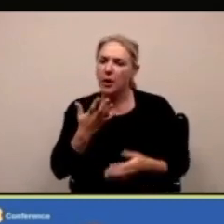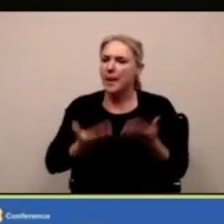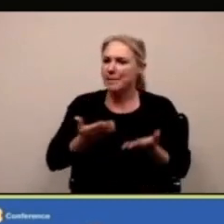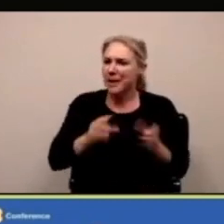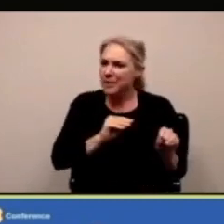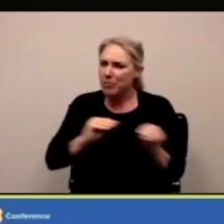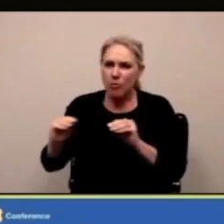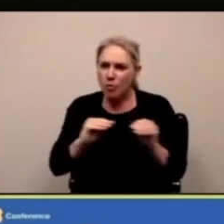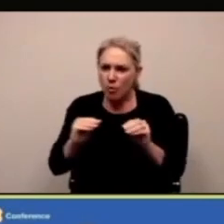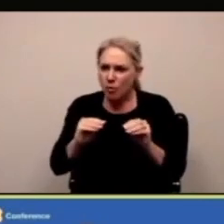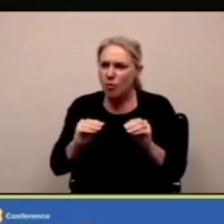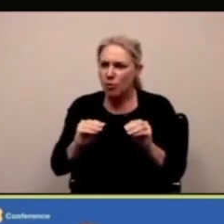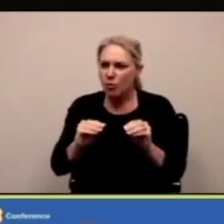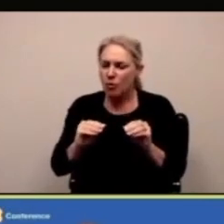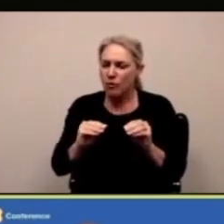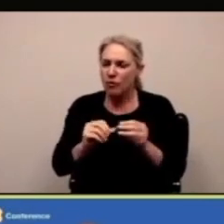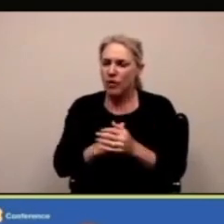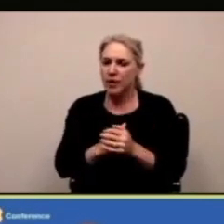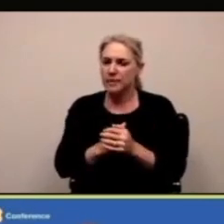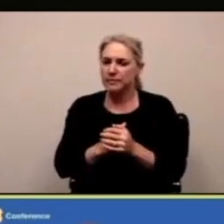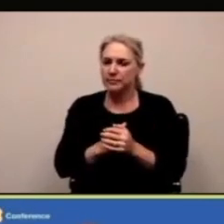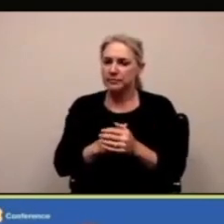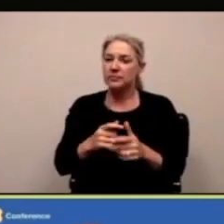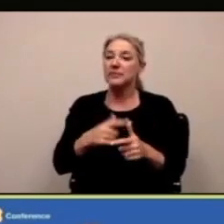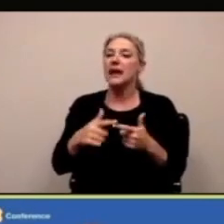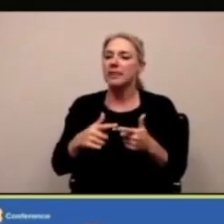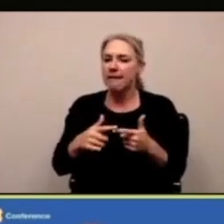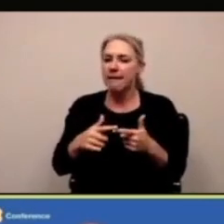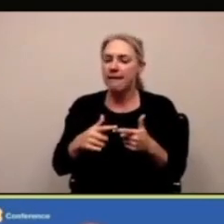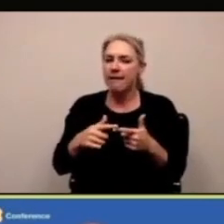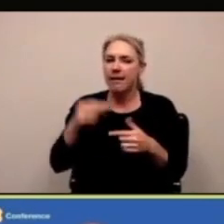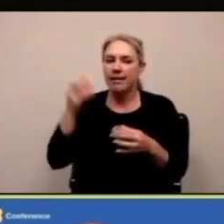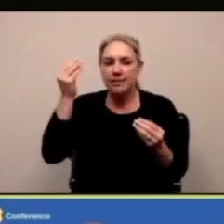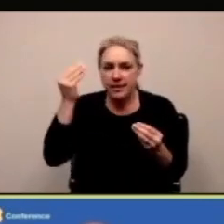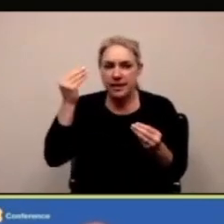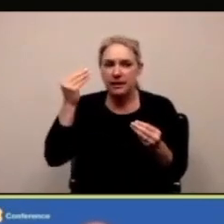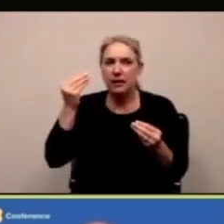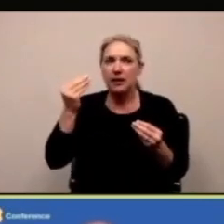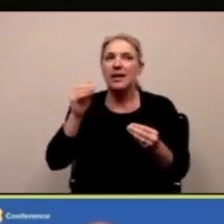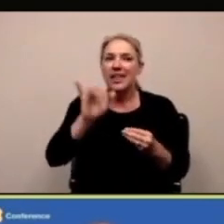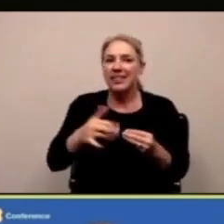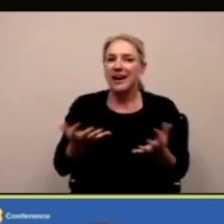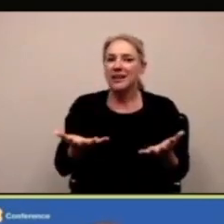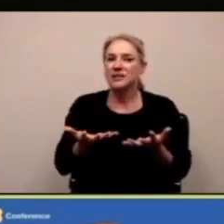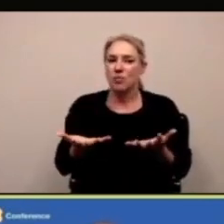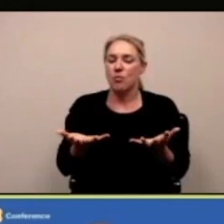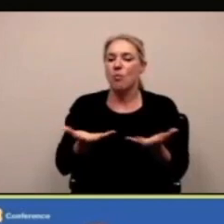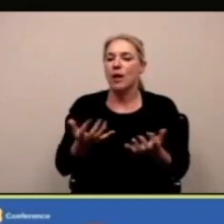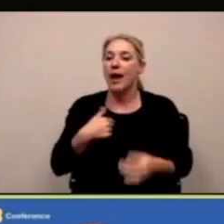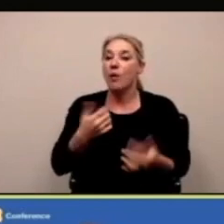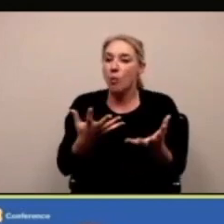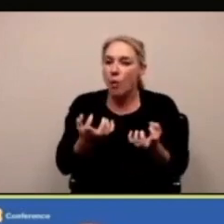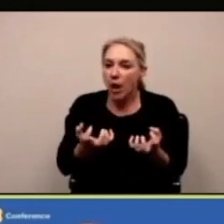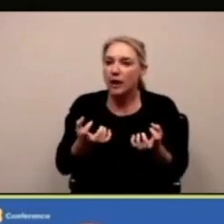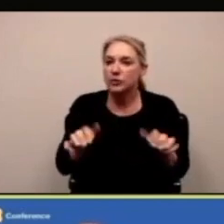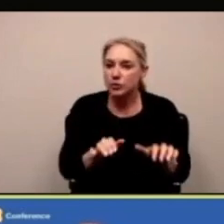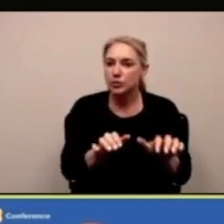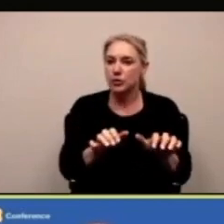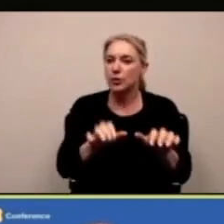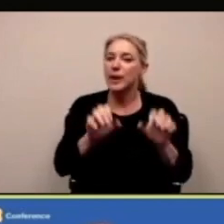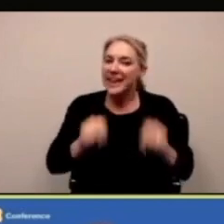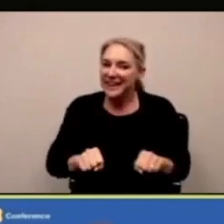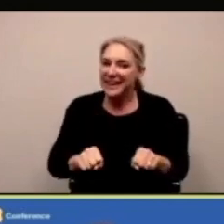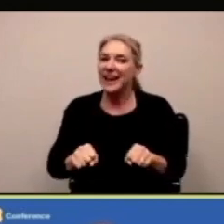somehow? And then going like, okay, well, these are the things I want to do. Can I do it in Scratch? And so looking at some of the